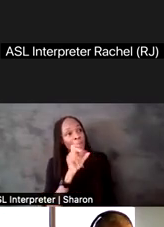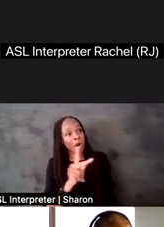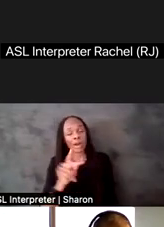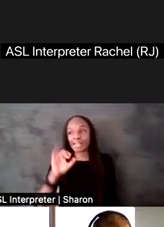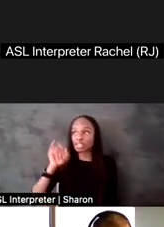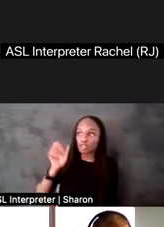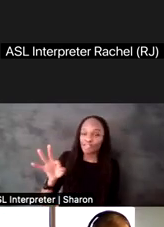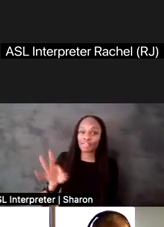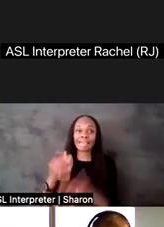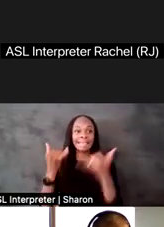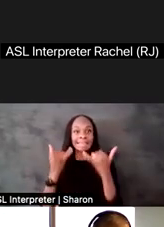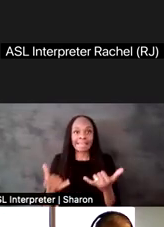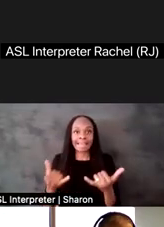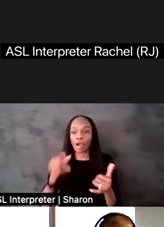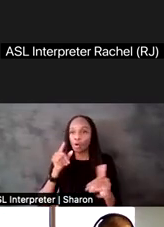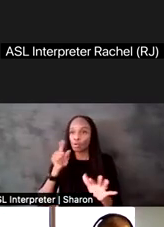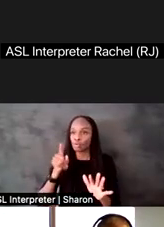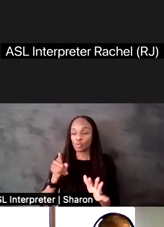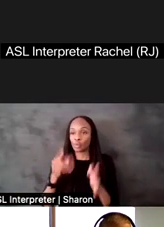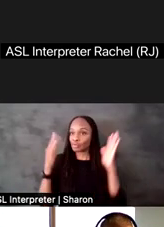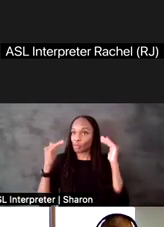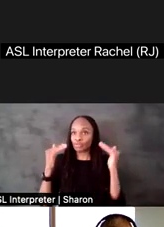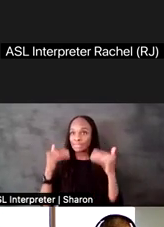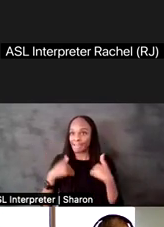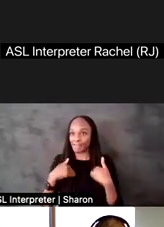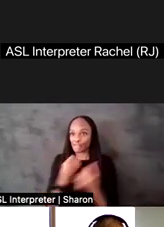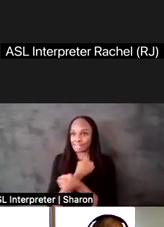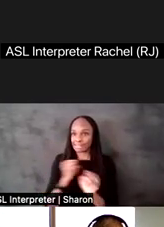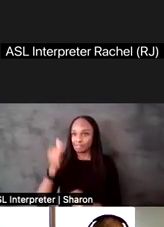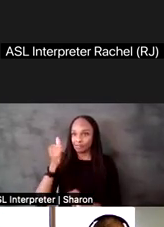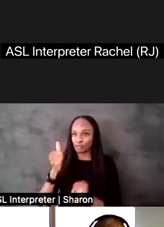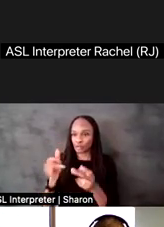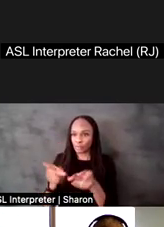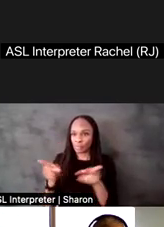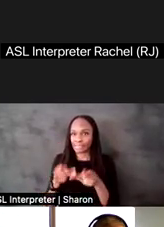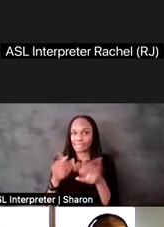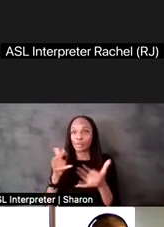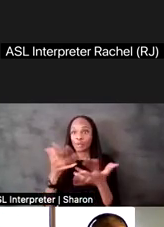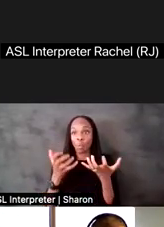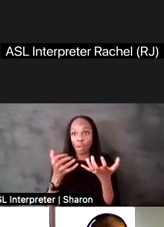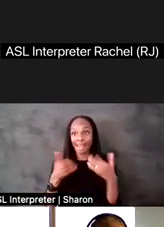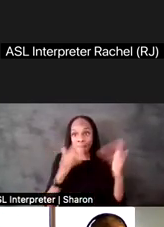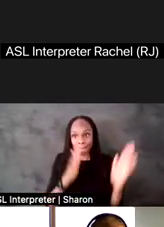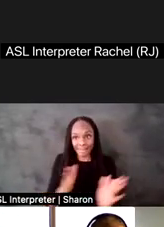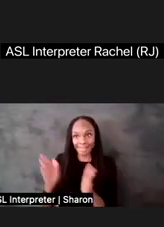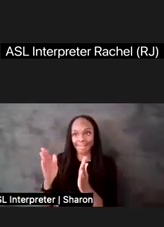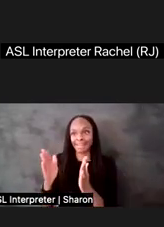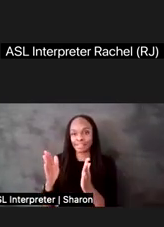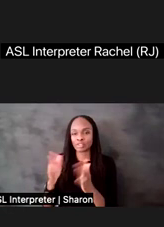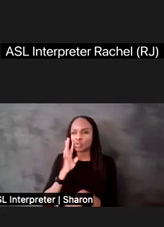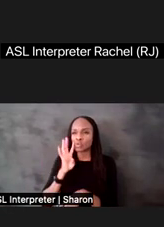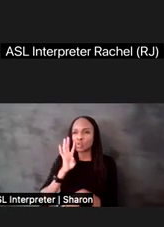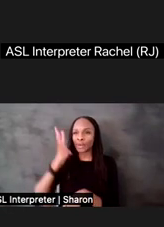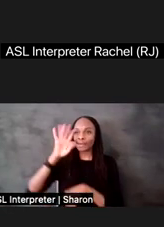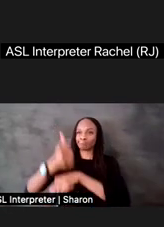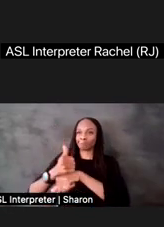you're mitigated. Hopefully you're securing your space. Now you want to plan to be safe. So creating a disaster plan,